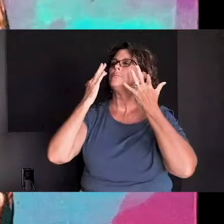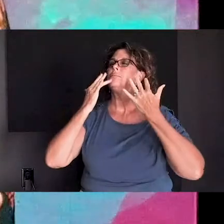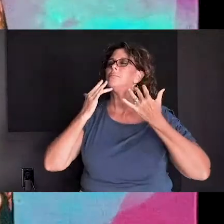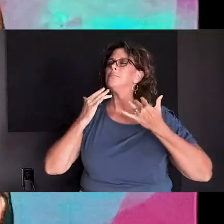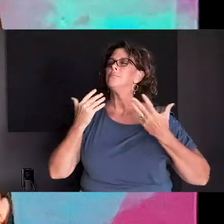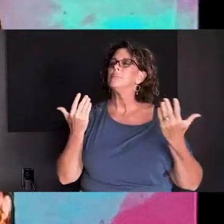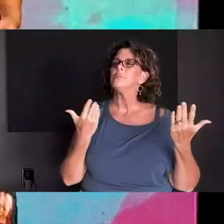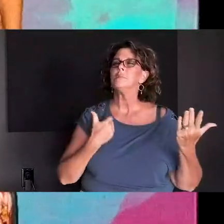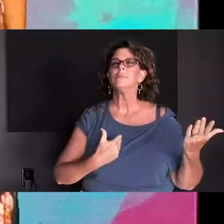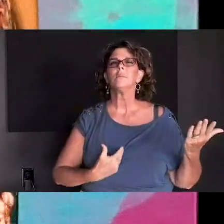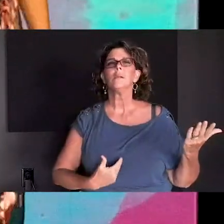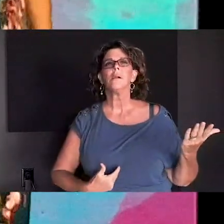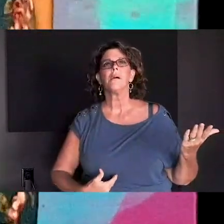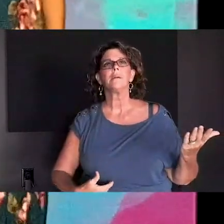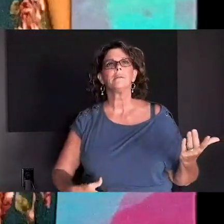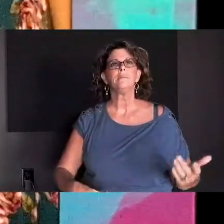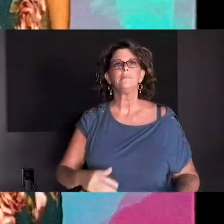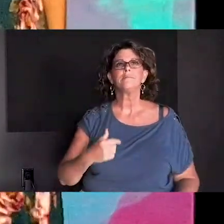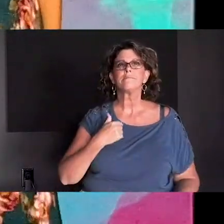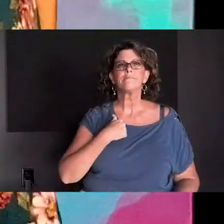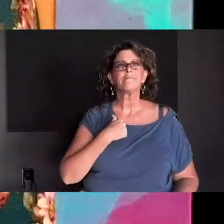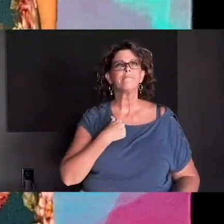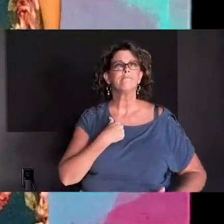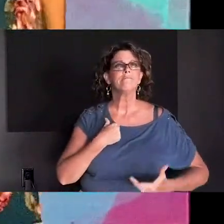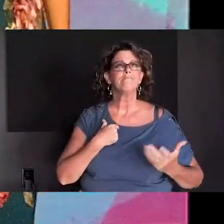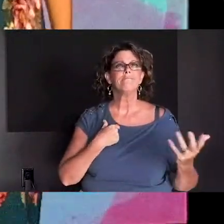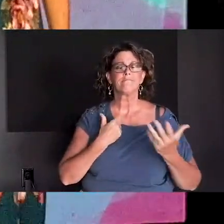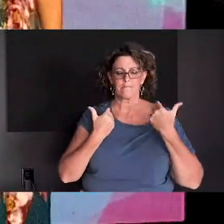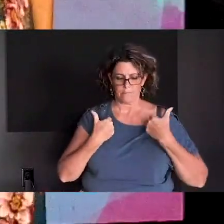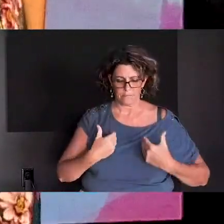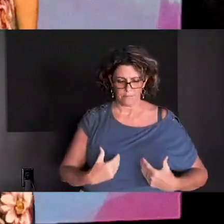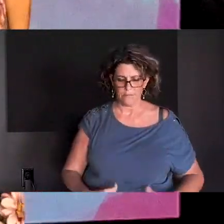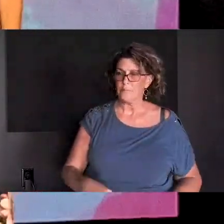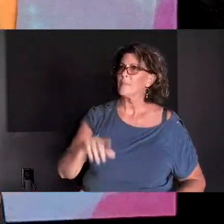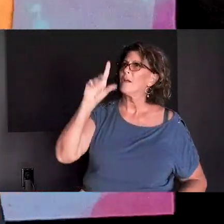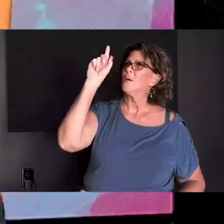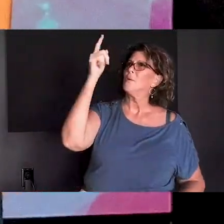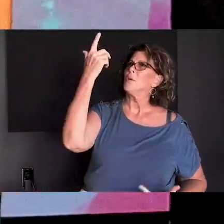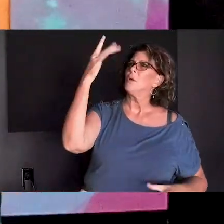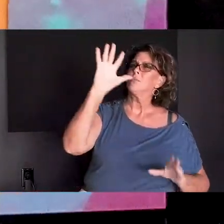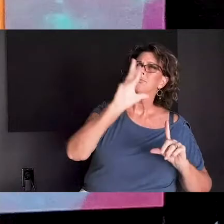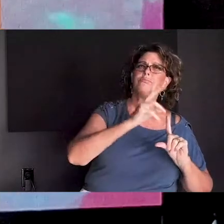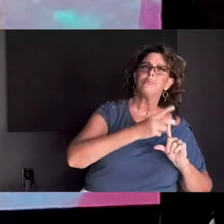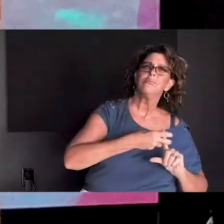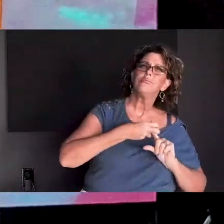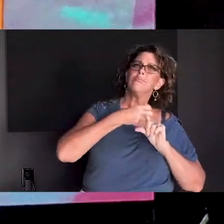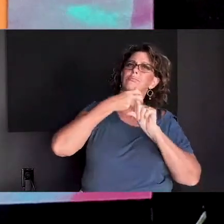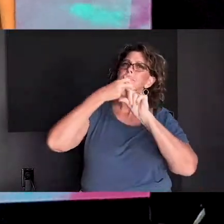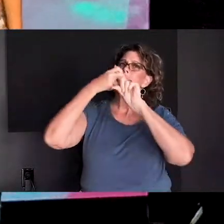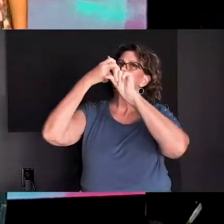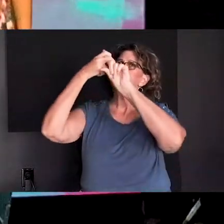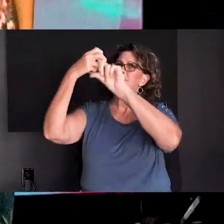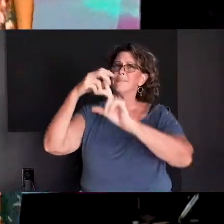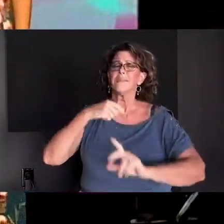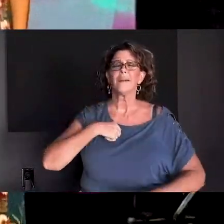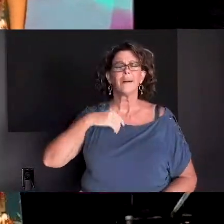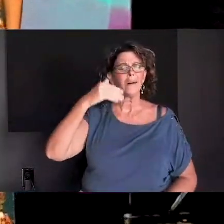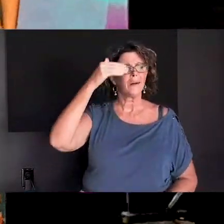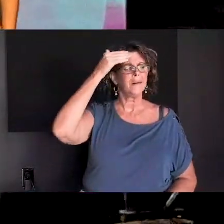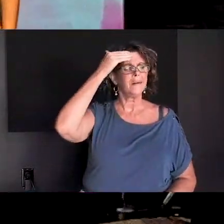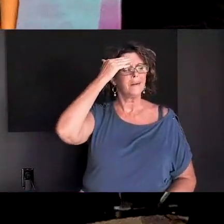calling out. Just as I am, you pull me in, and I know